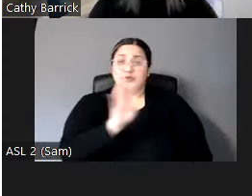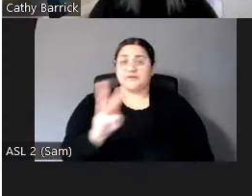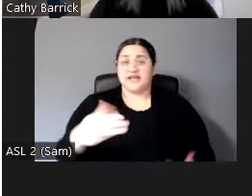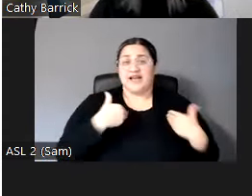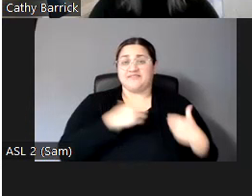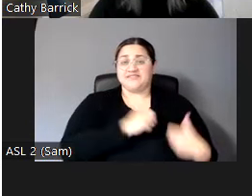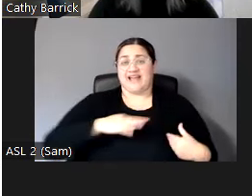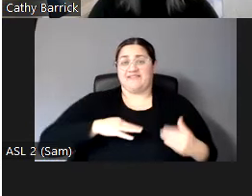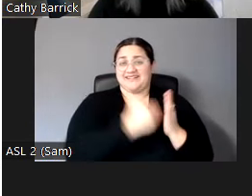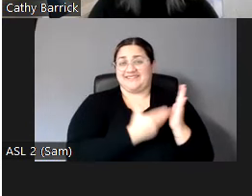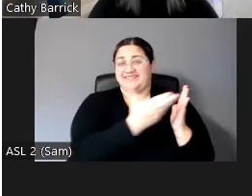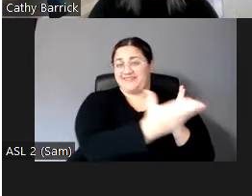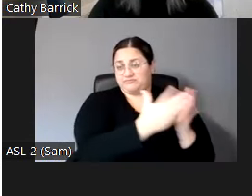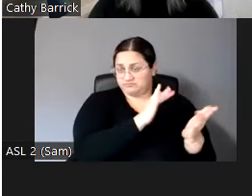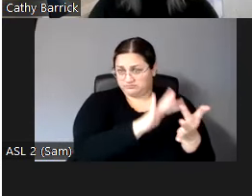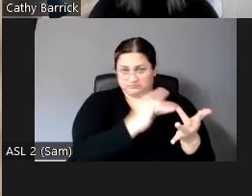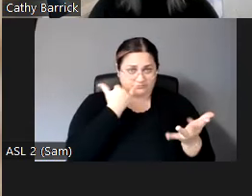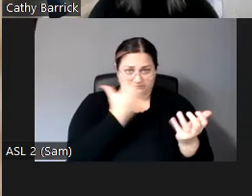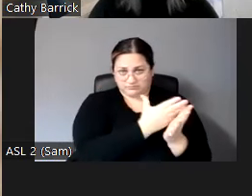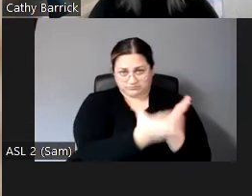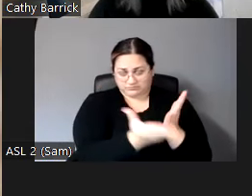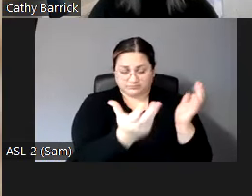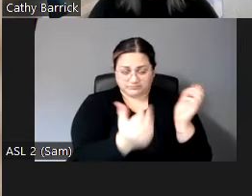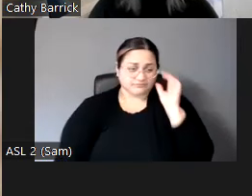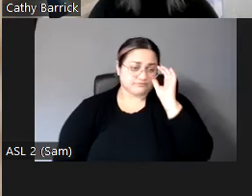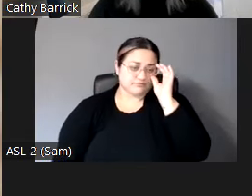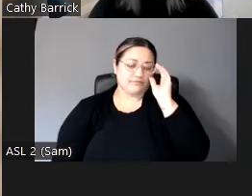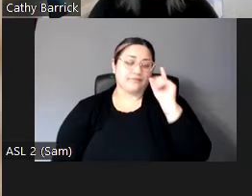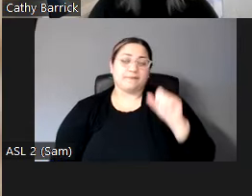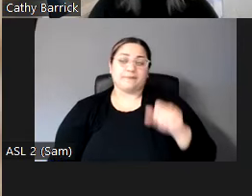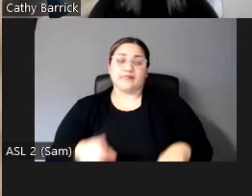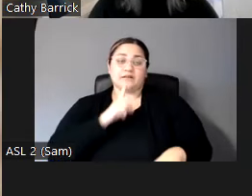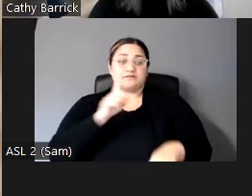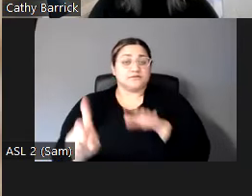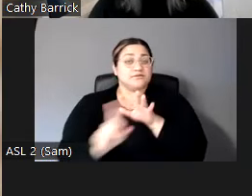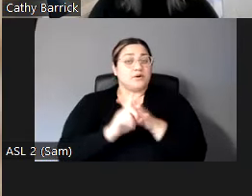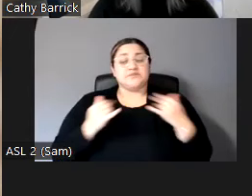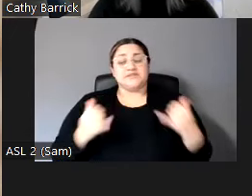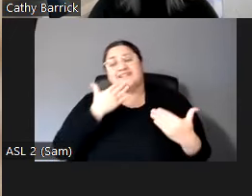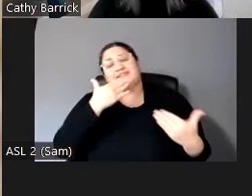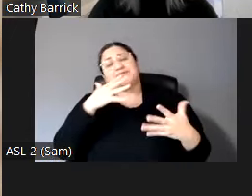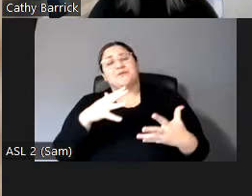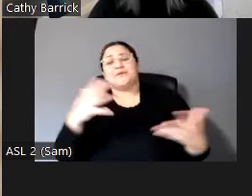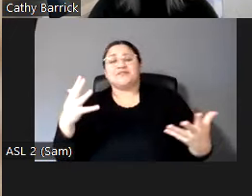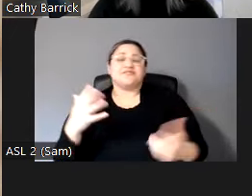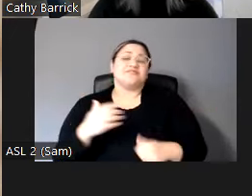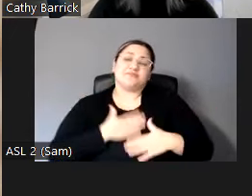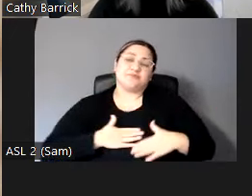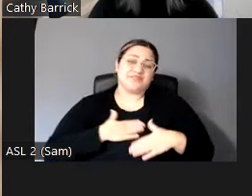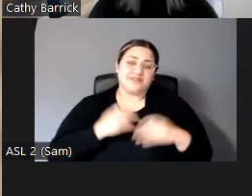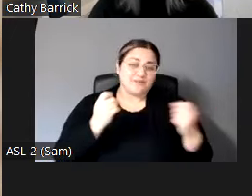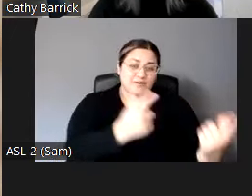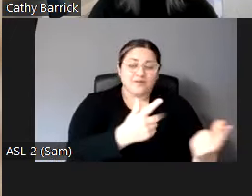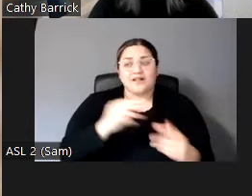contact information as well. I do appreciate everyone attending today. Thank you so much again to our speakers and our ASL interpreters.